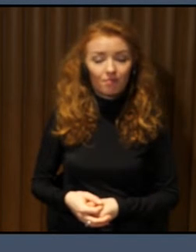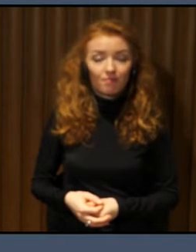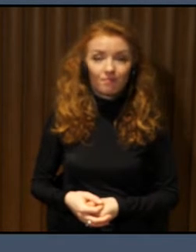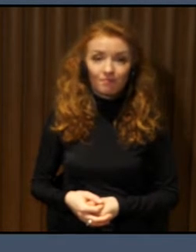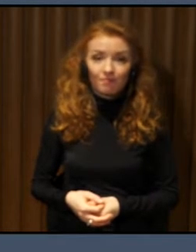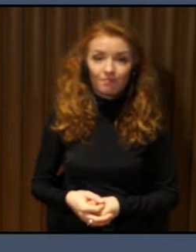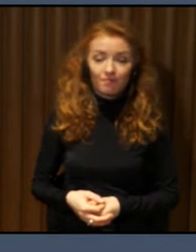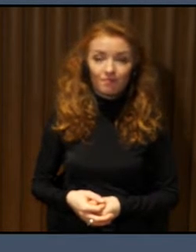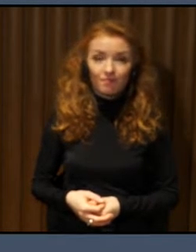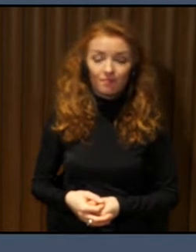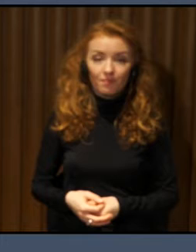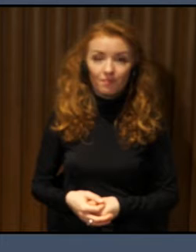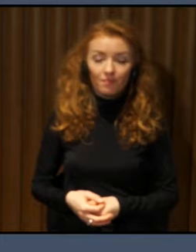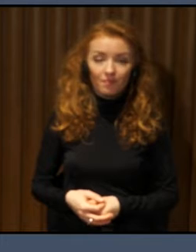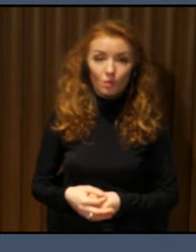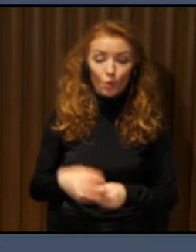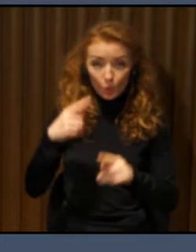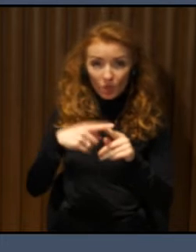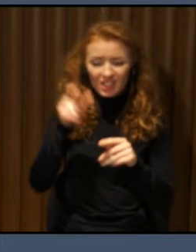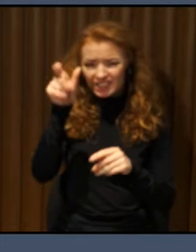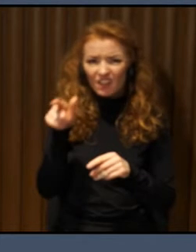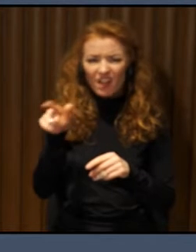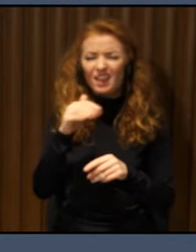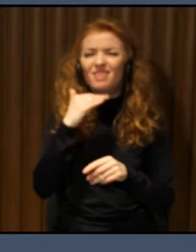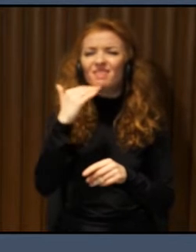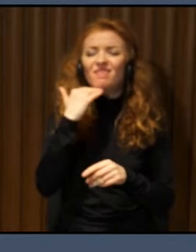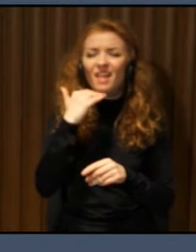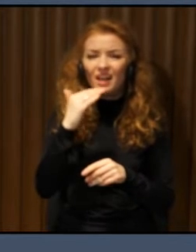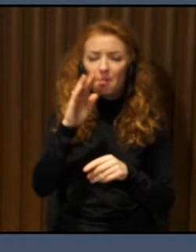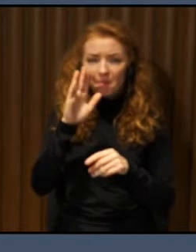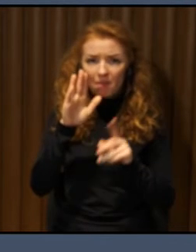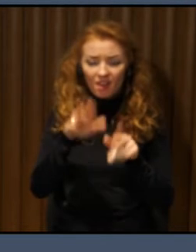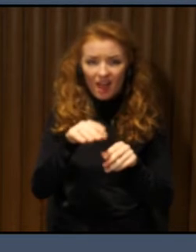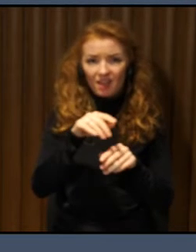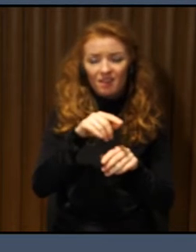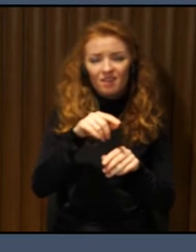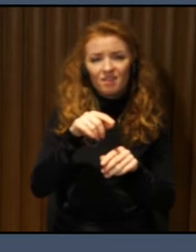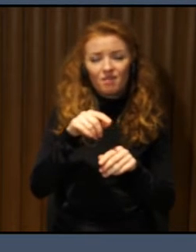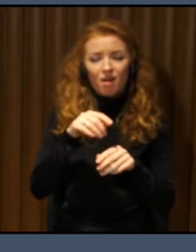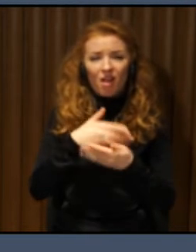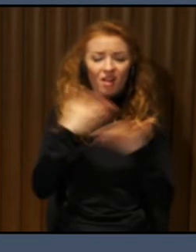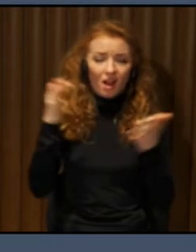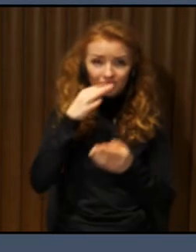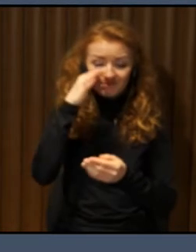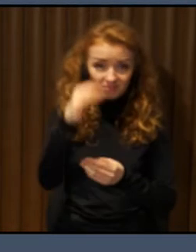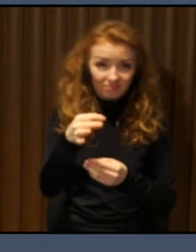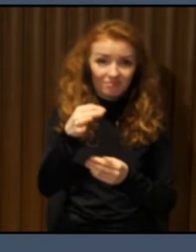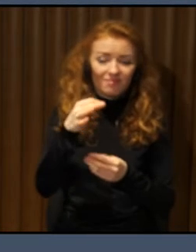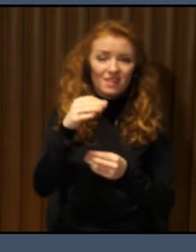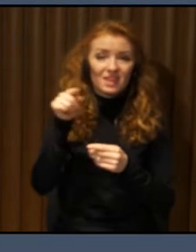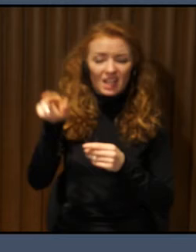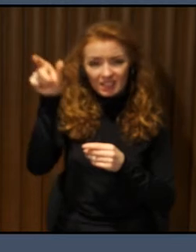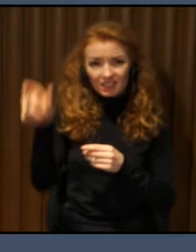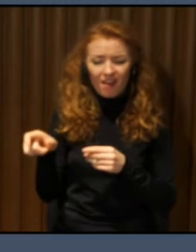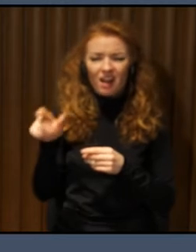create a system in which people feel safe and anonymous looking for help. And finally, people don't know what to search,